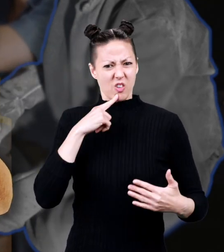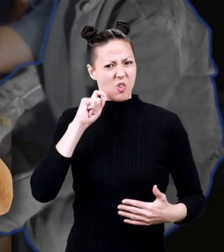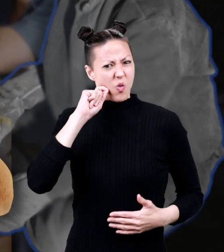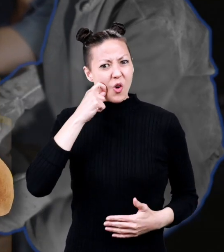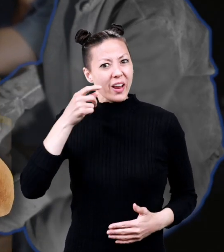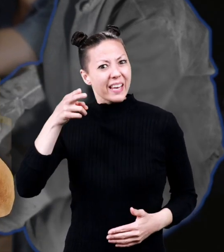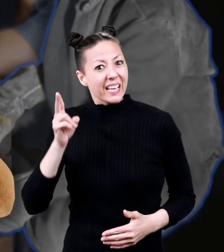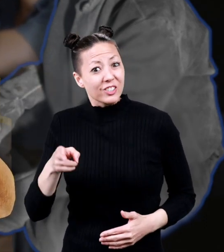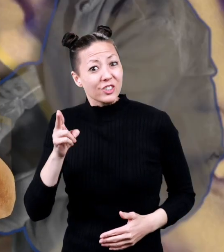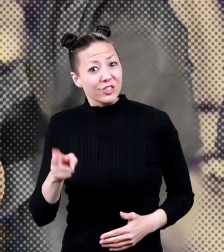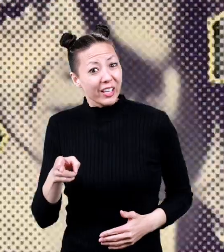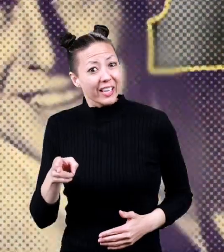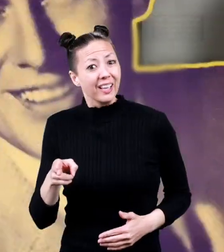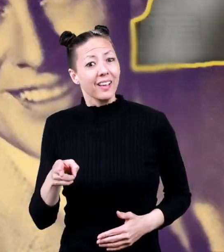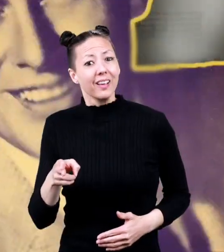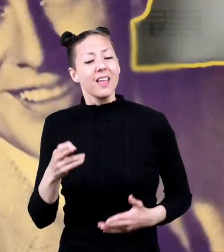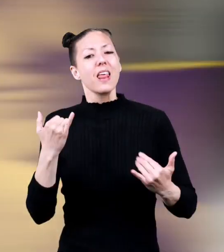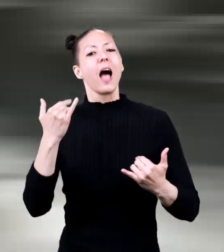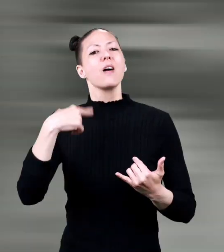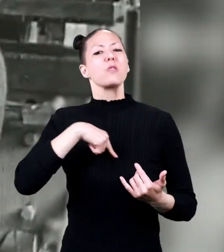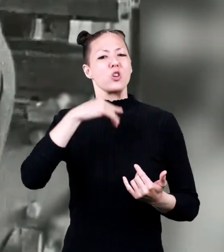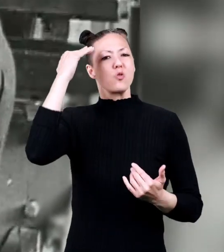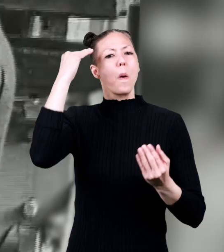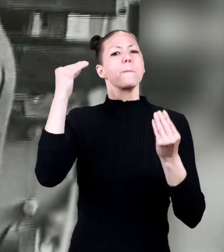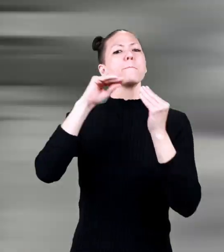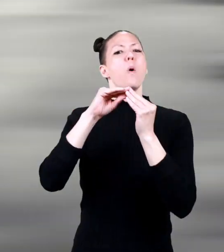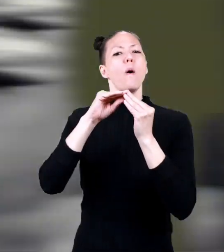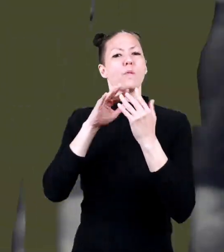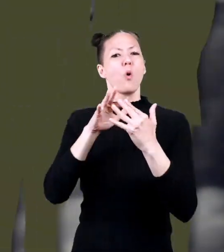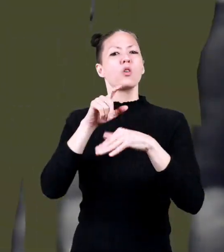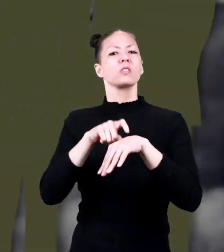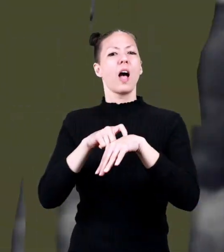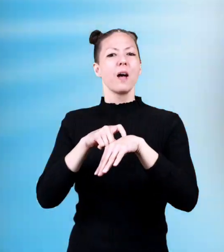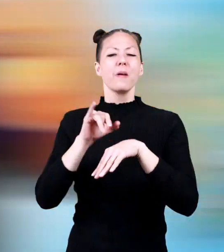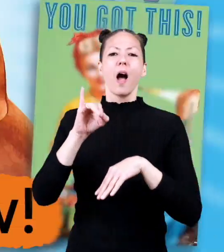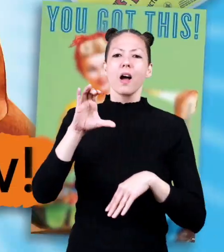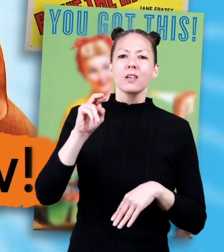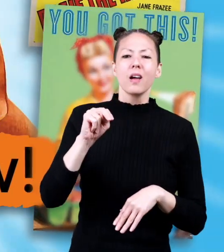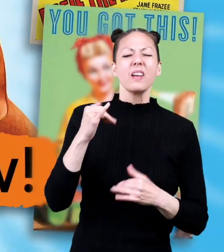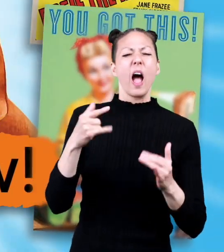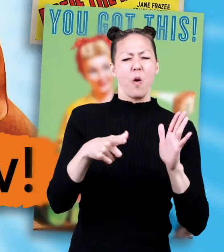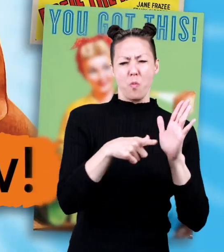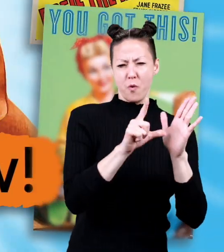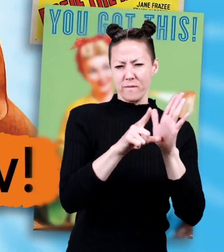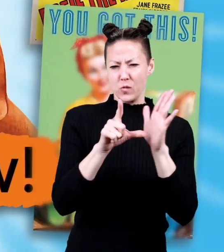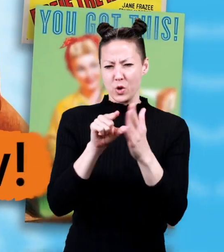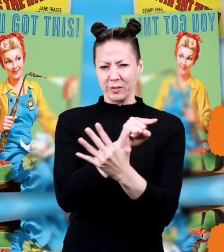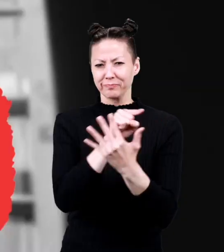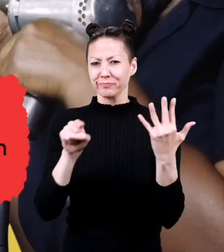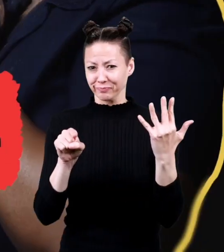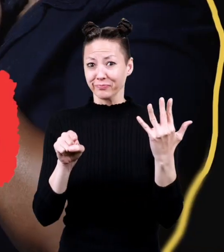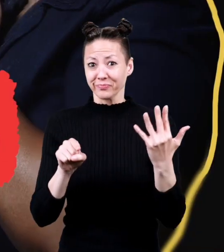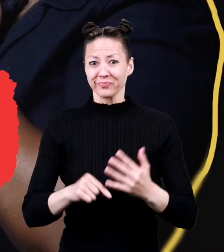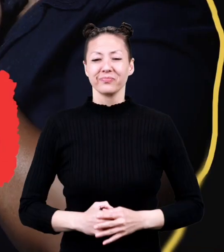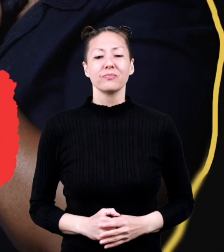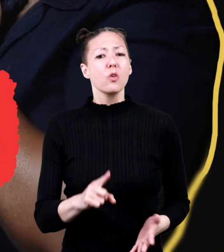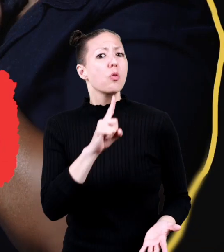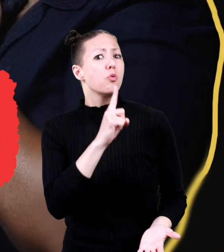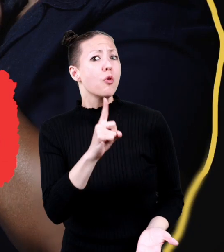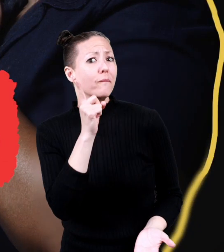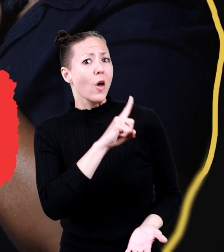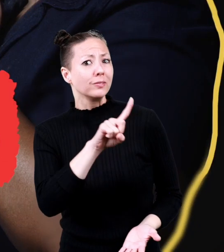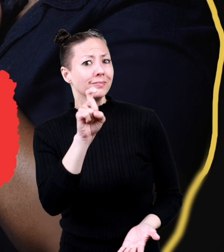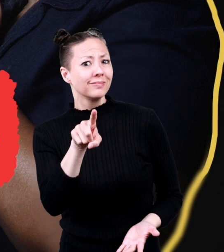cool history? Now that we know more about this wartime icon, let's review. True